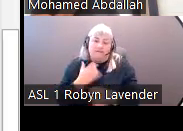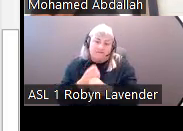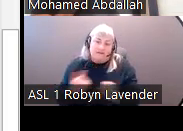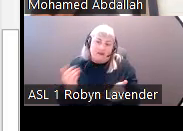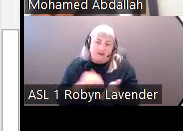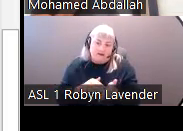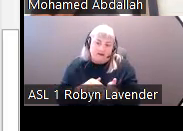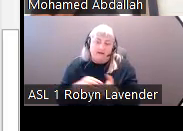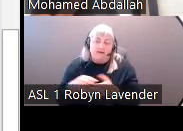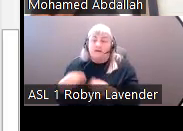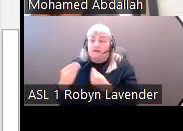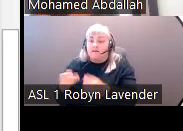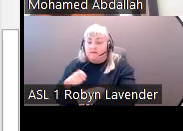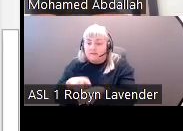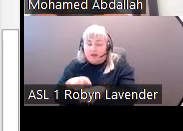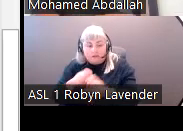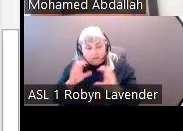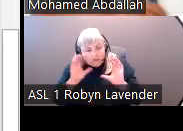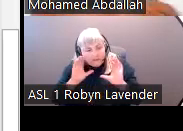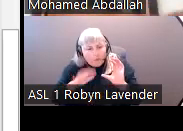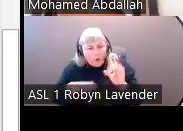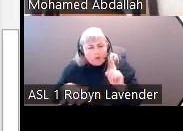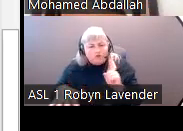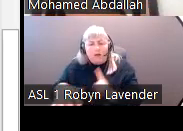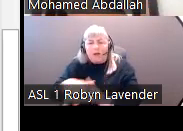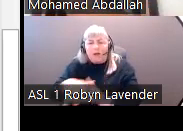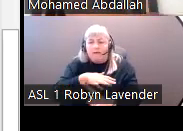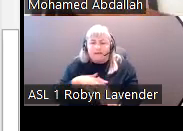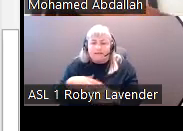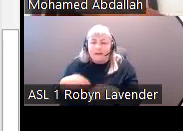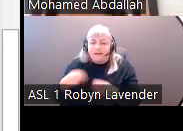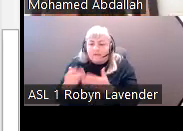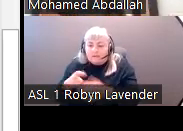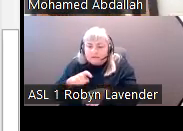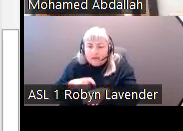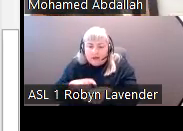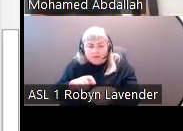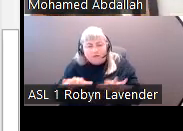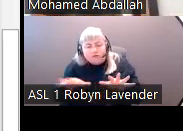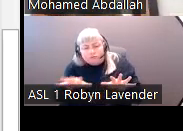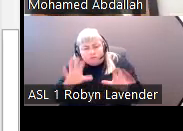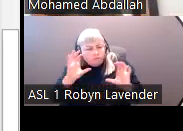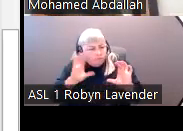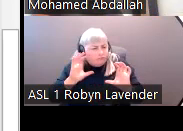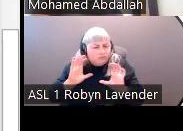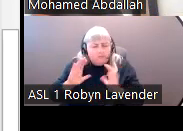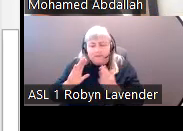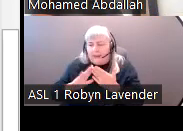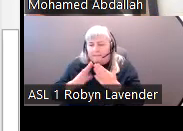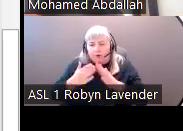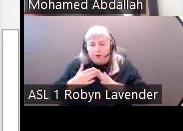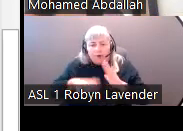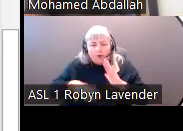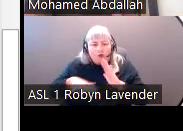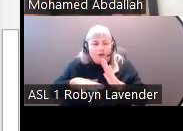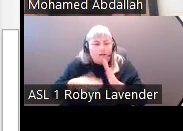get the time to explore their surroundings and really get time to know the neighborhood that they're in now. And because they're